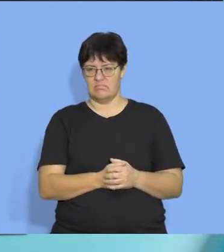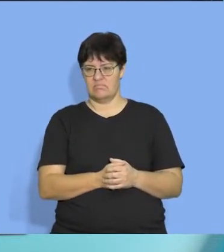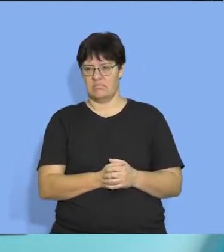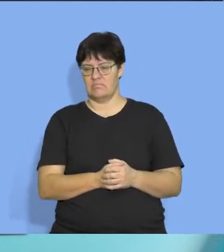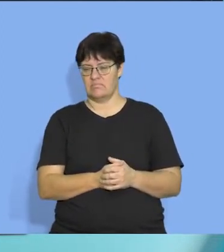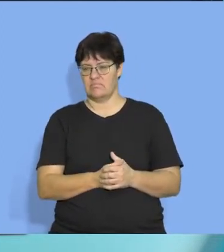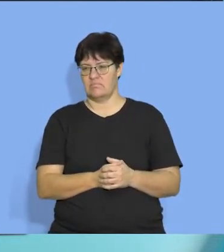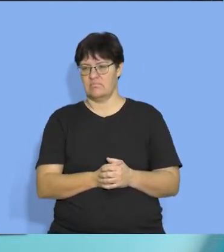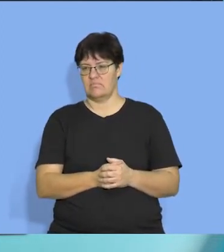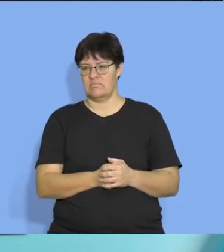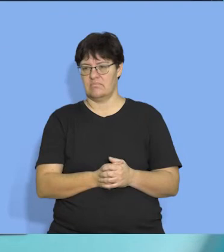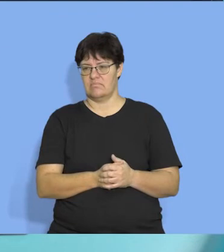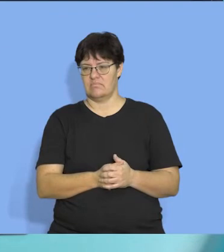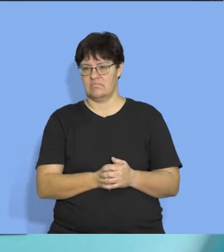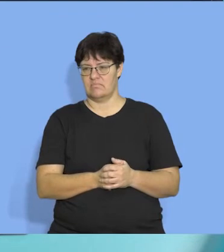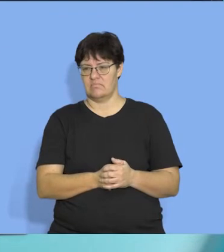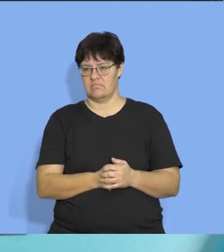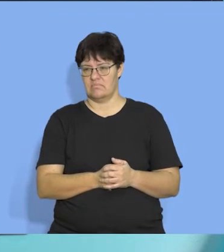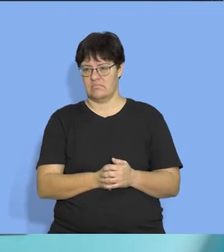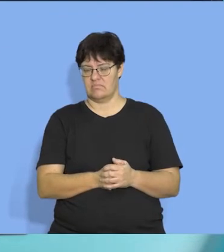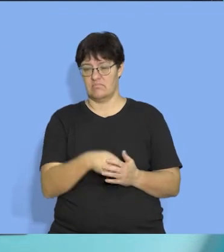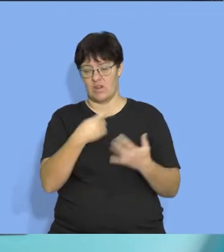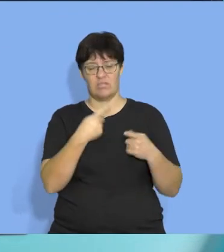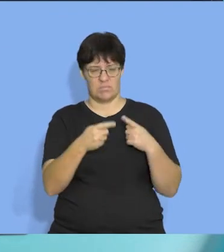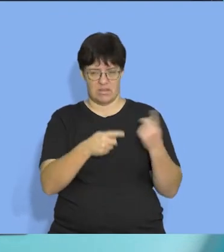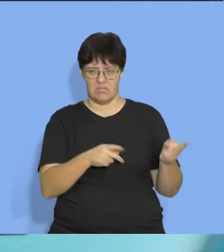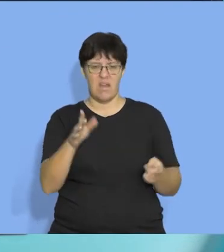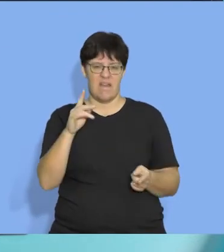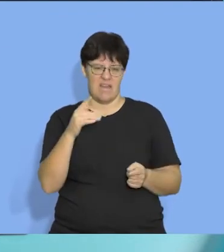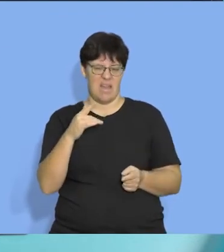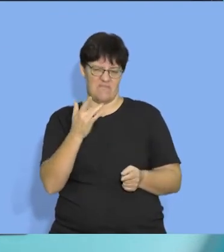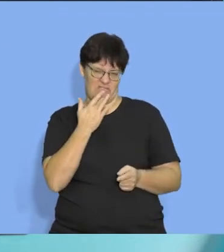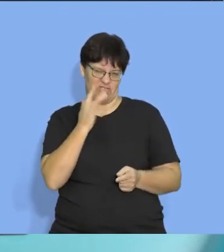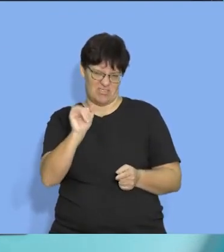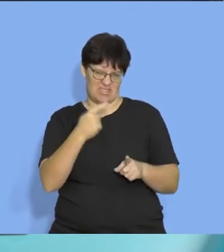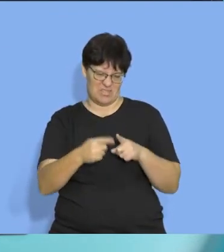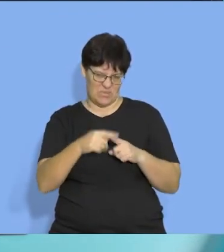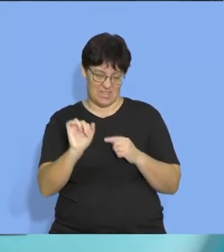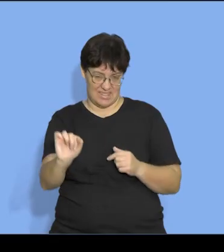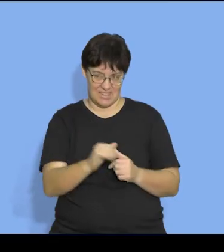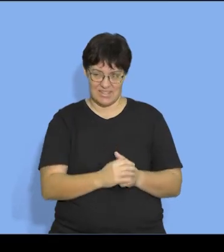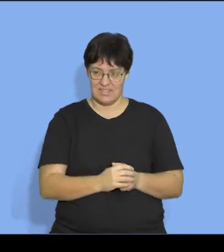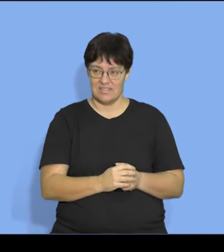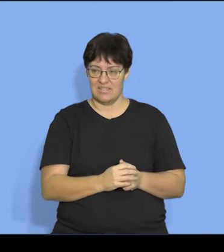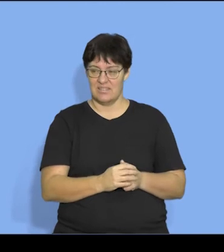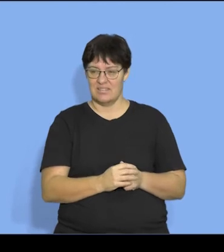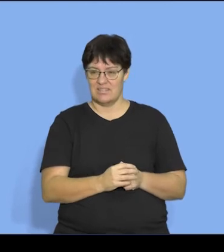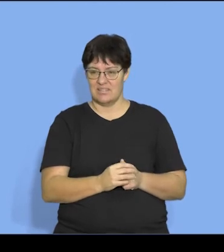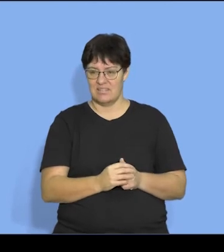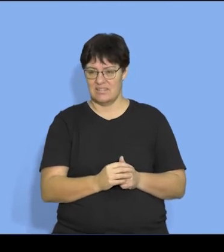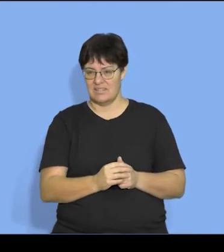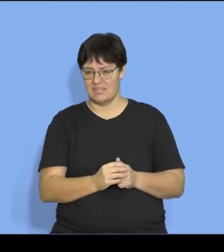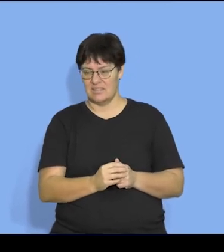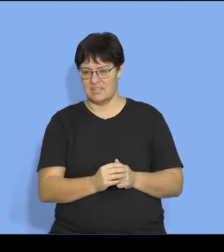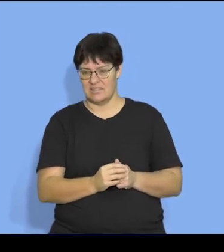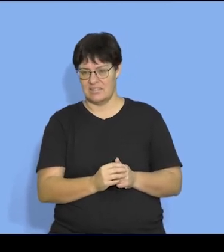in my house, okay? There's no mice in my house. It's a toy mouse. It's her favorite toy, okay? But if I